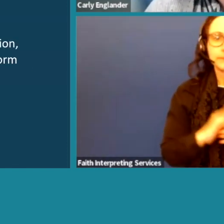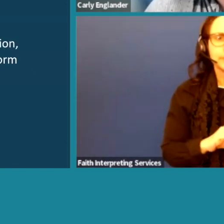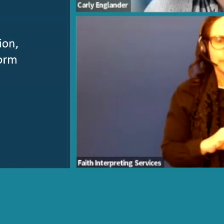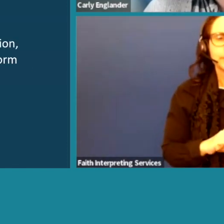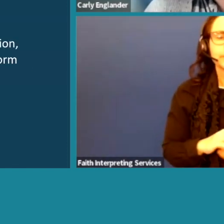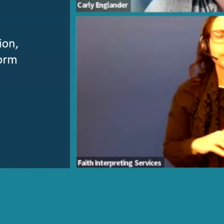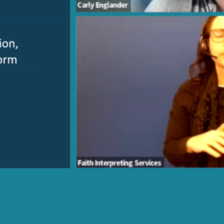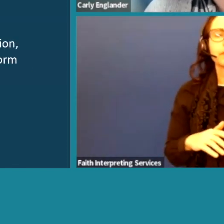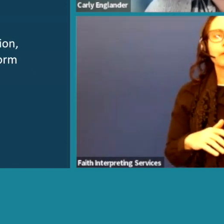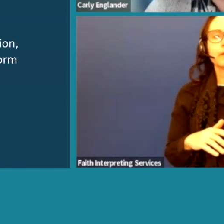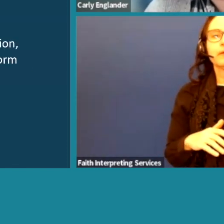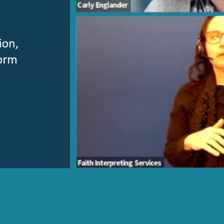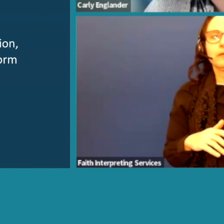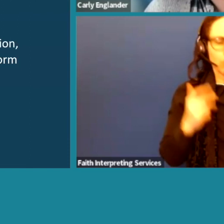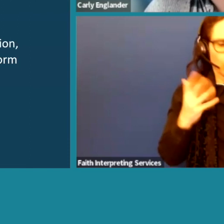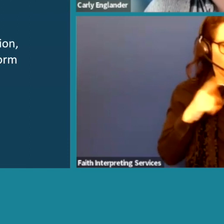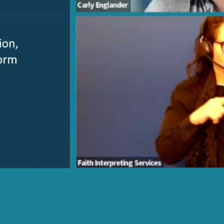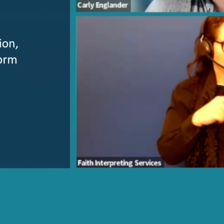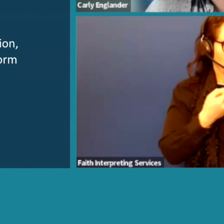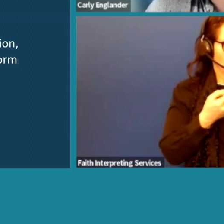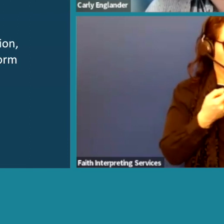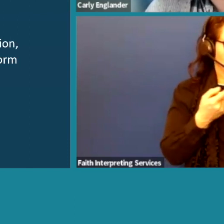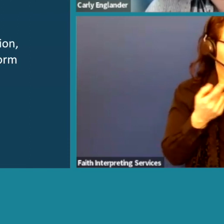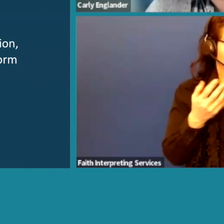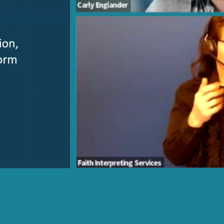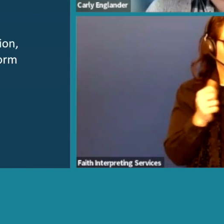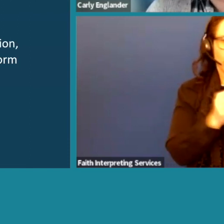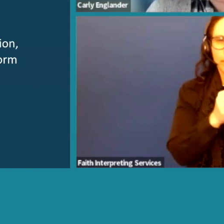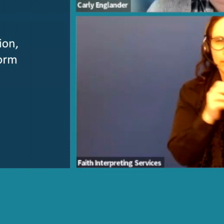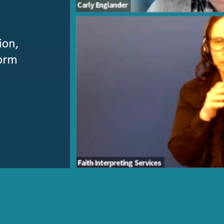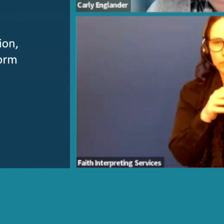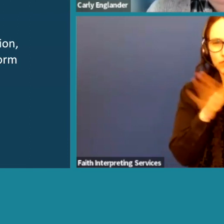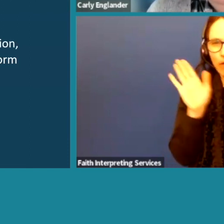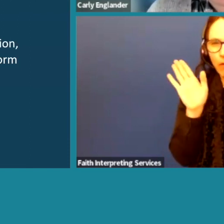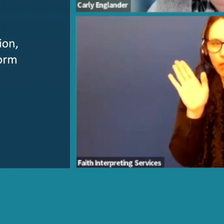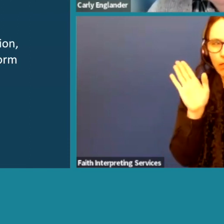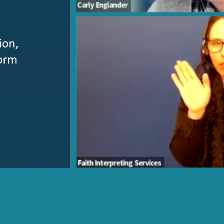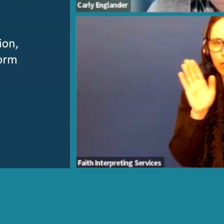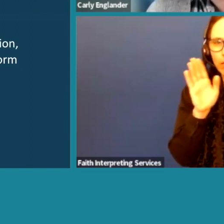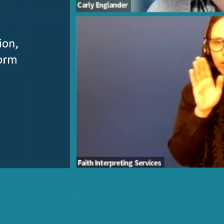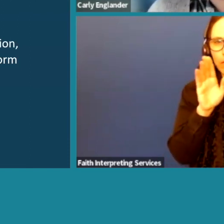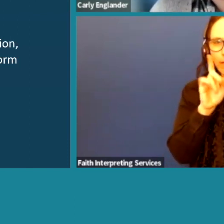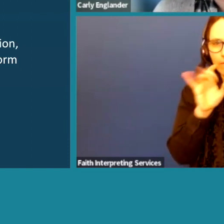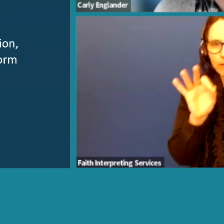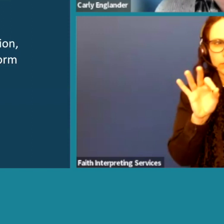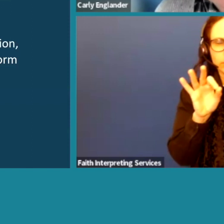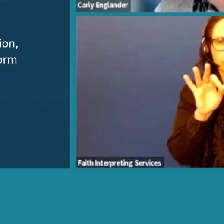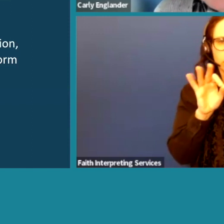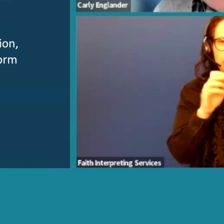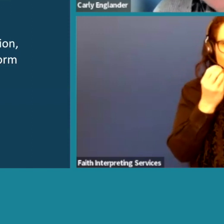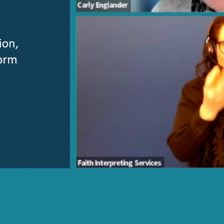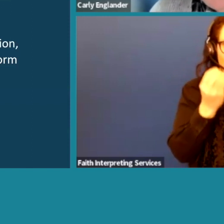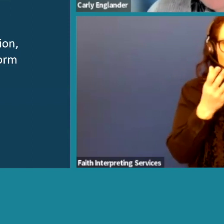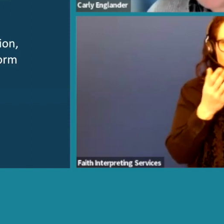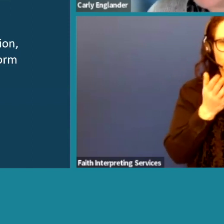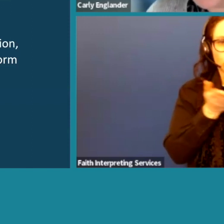So we wanted to start off by giving some just general definition information. Service animals